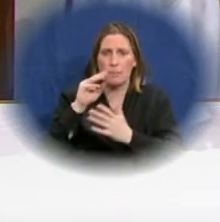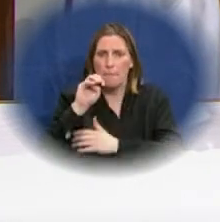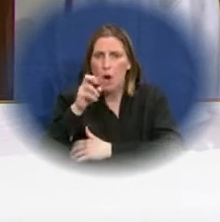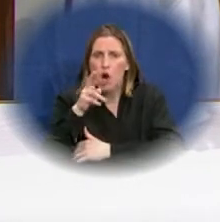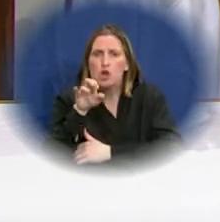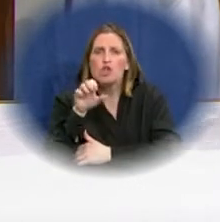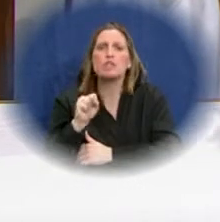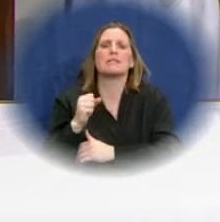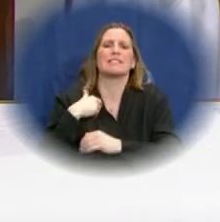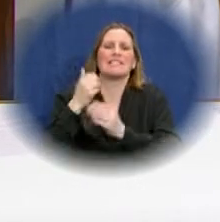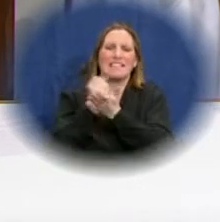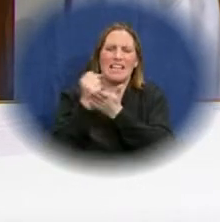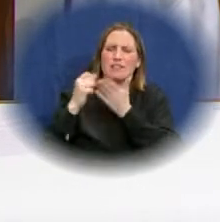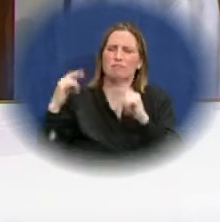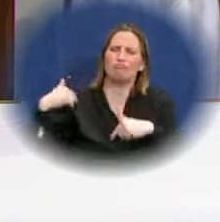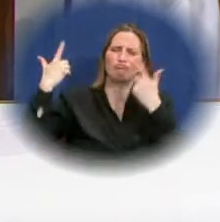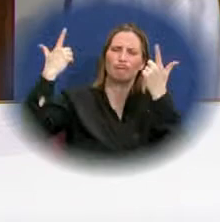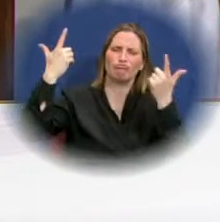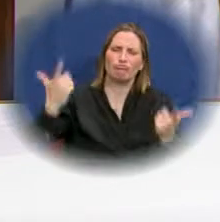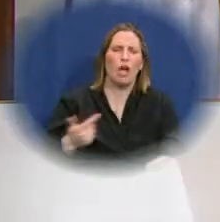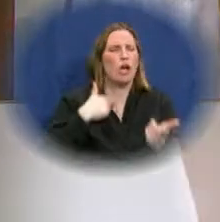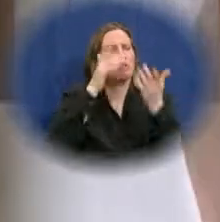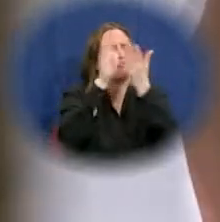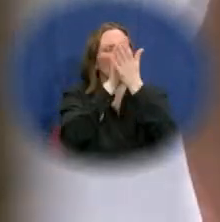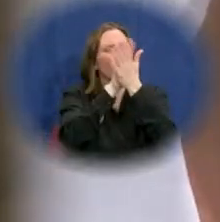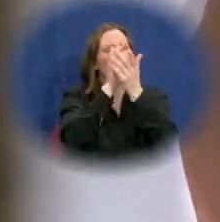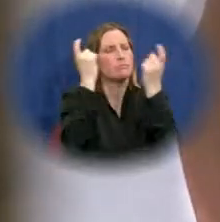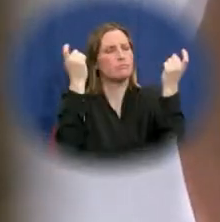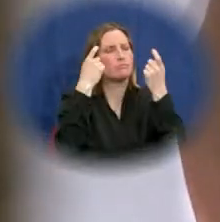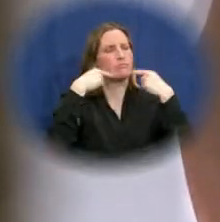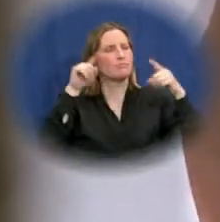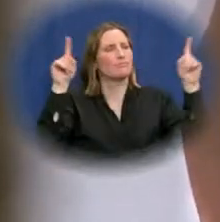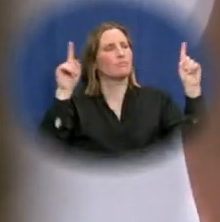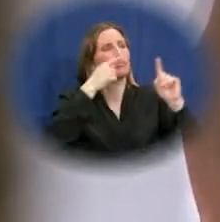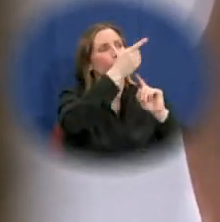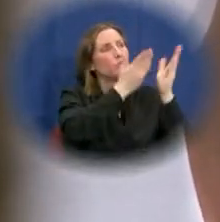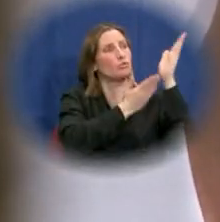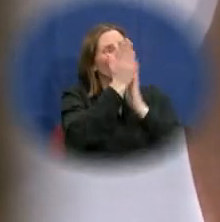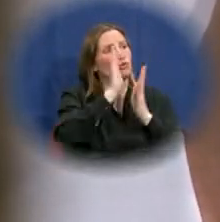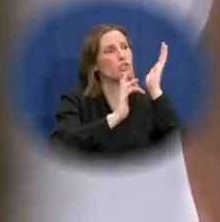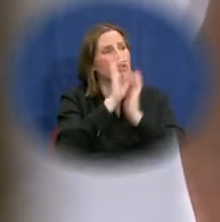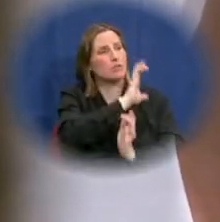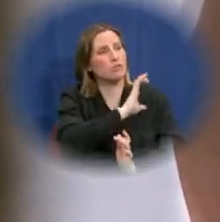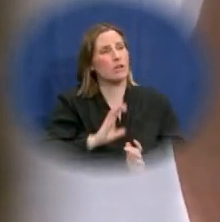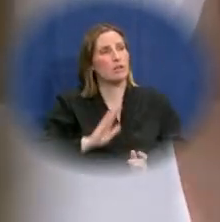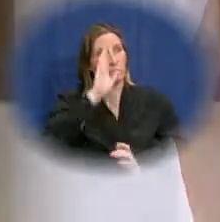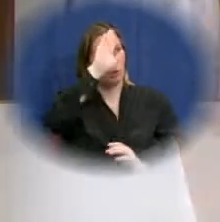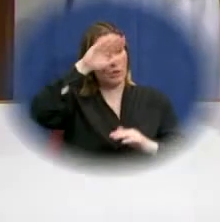the saints, we shall praise and exalt you through Jesus Christ, your Son.